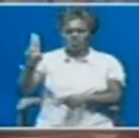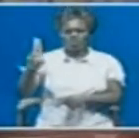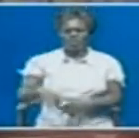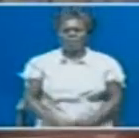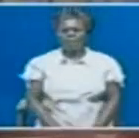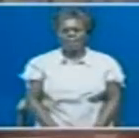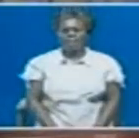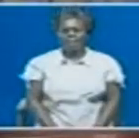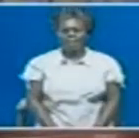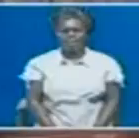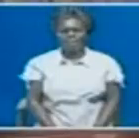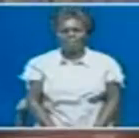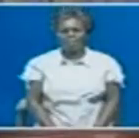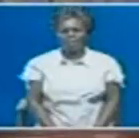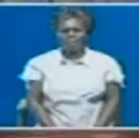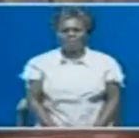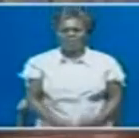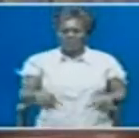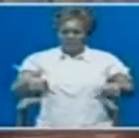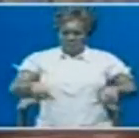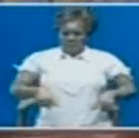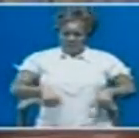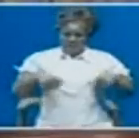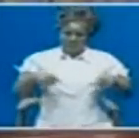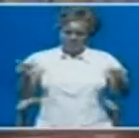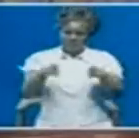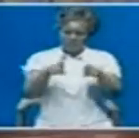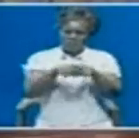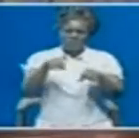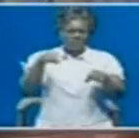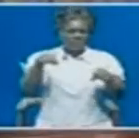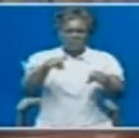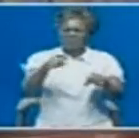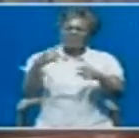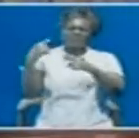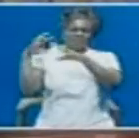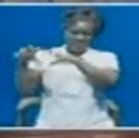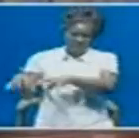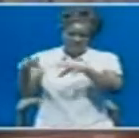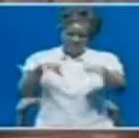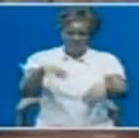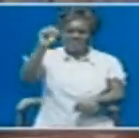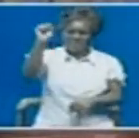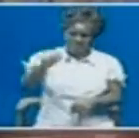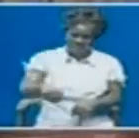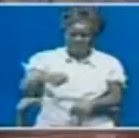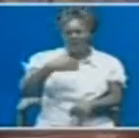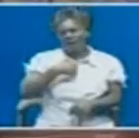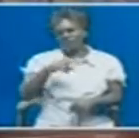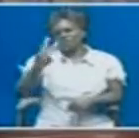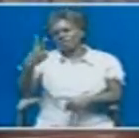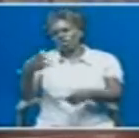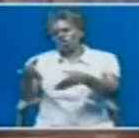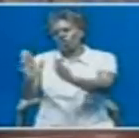much. And he's turned his life around despite what he went through. So yes, there are second